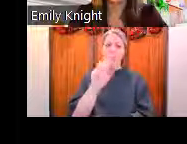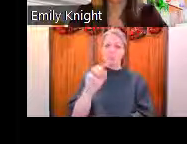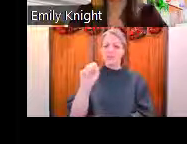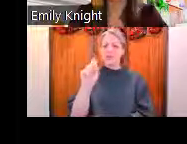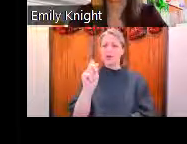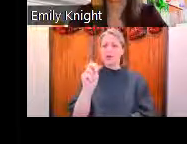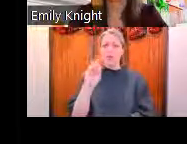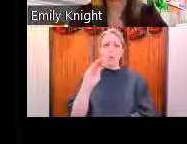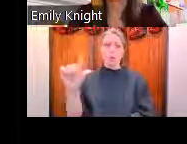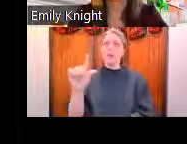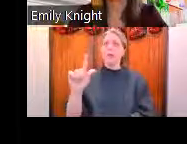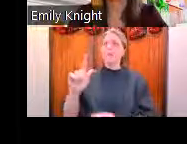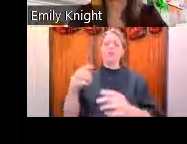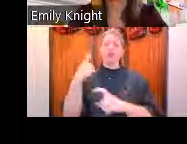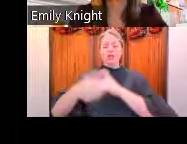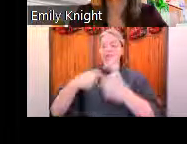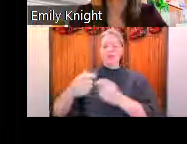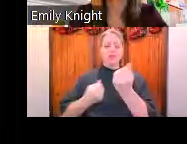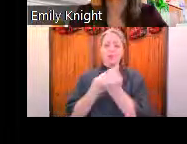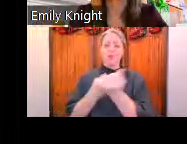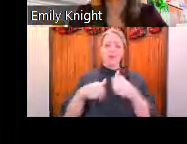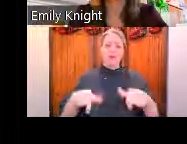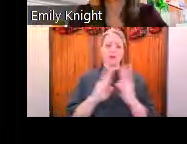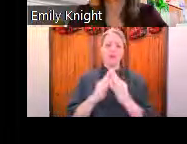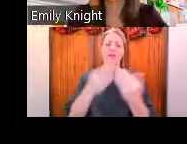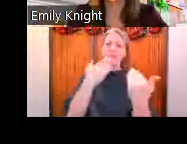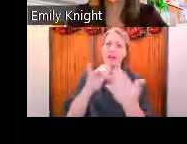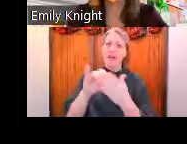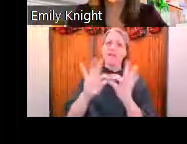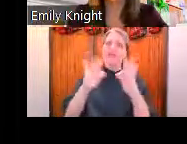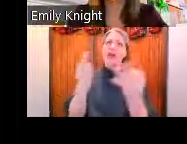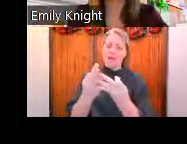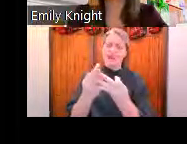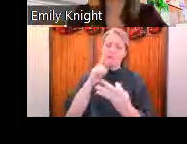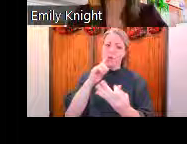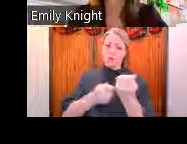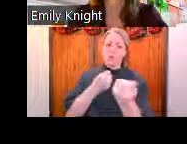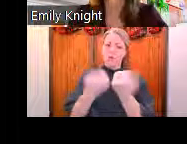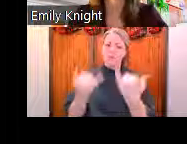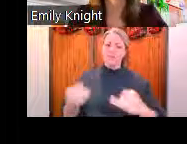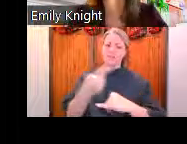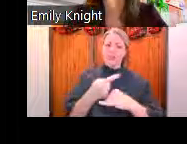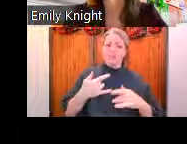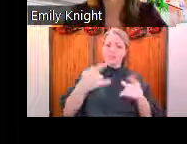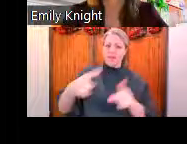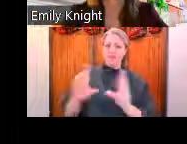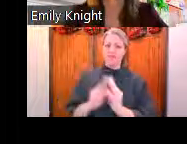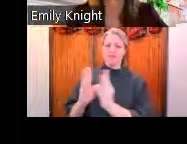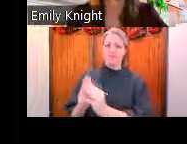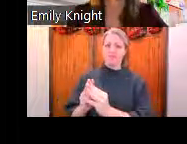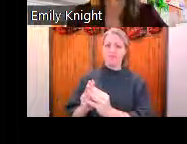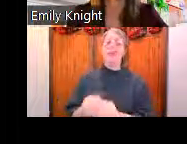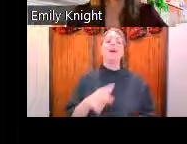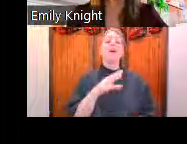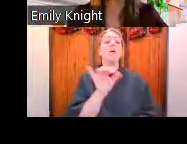generously support the conference, and thank them, the Skirboll family, for supporting today's event, as well as the Rochester Regional